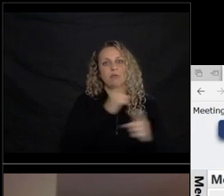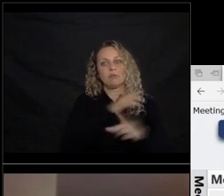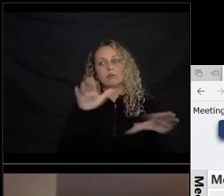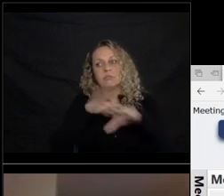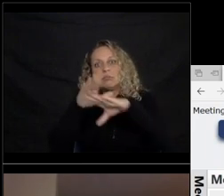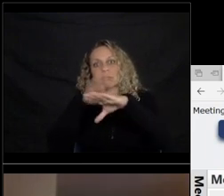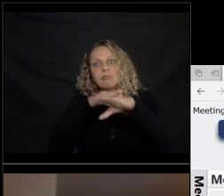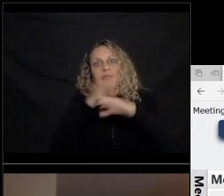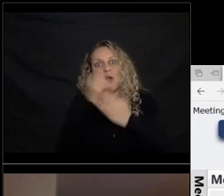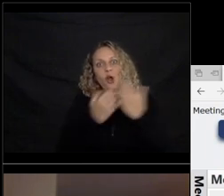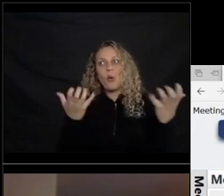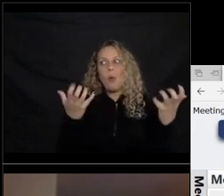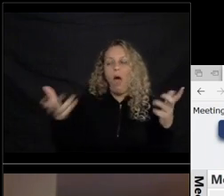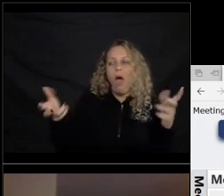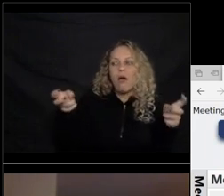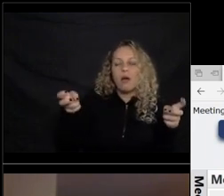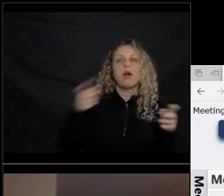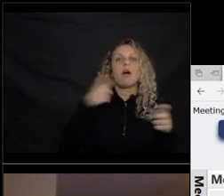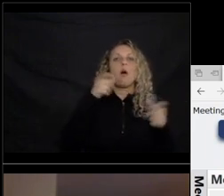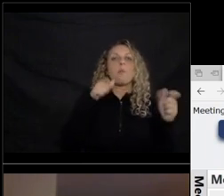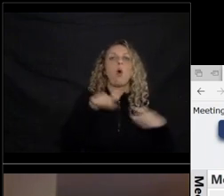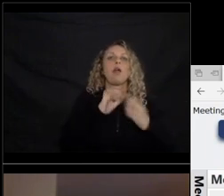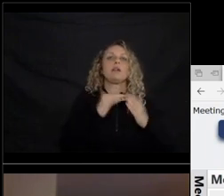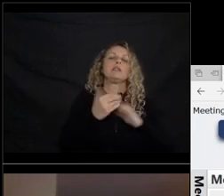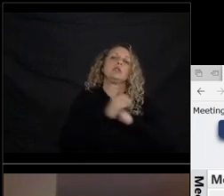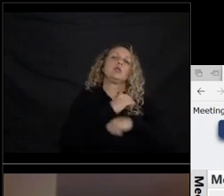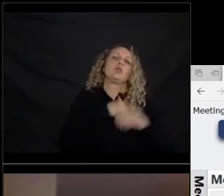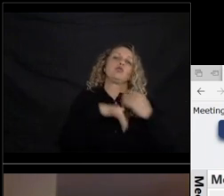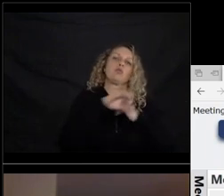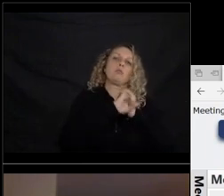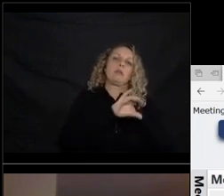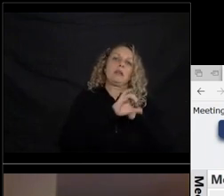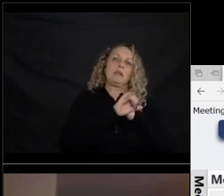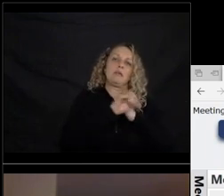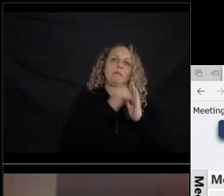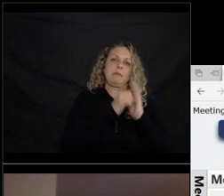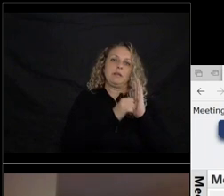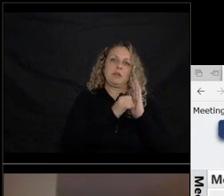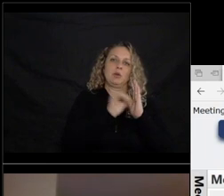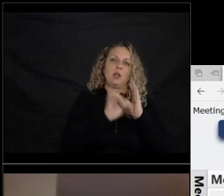artists, and it was posted on the city's social media pages as well.